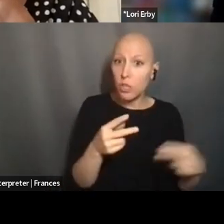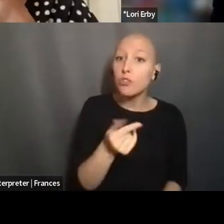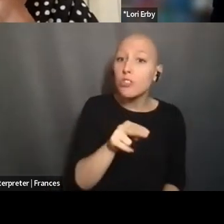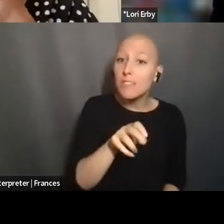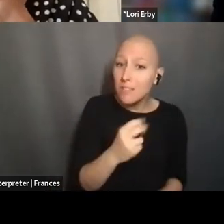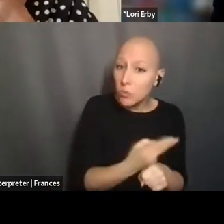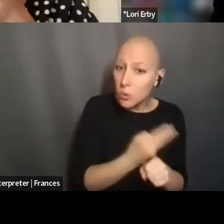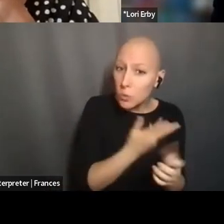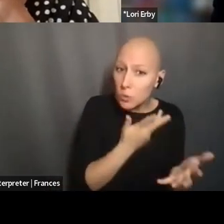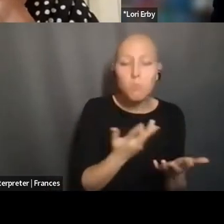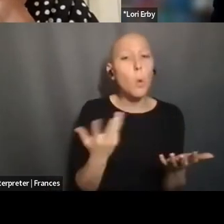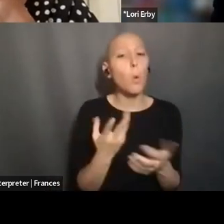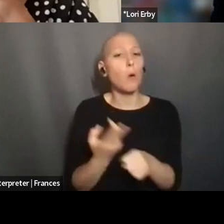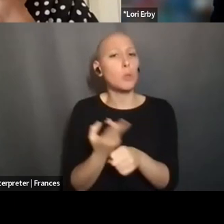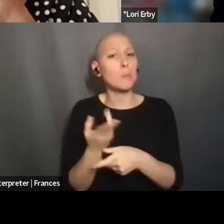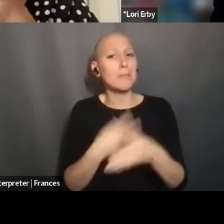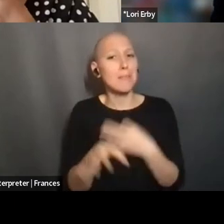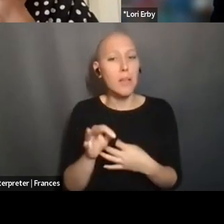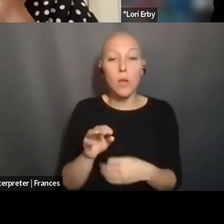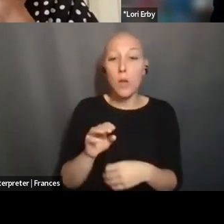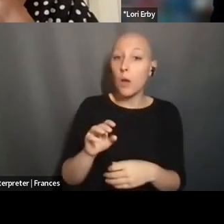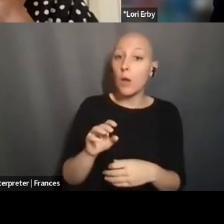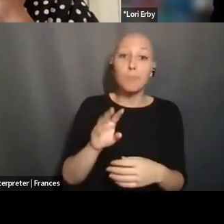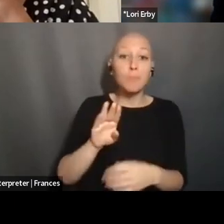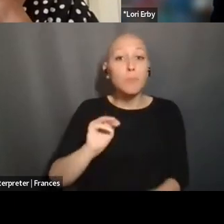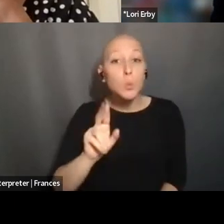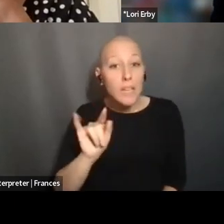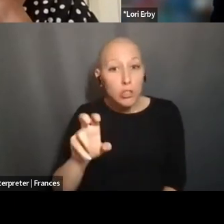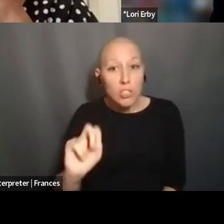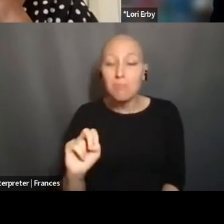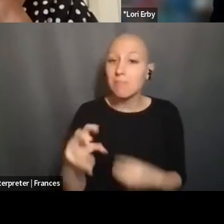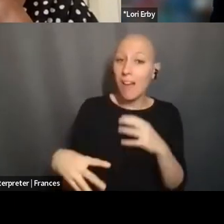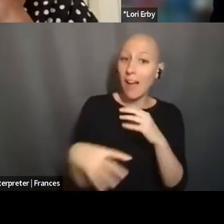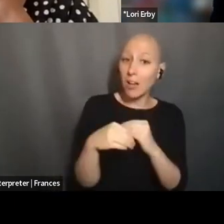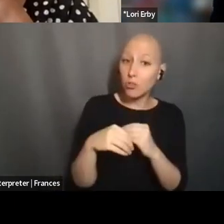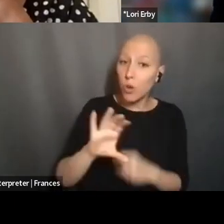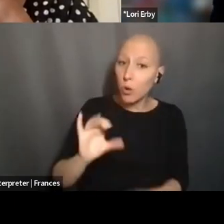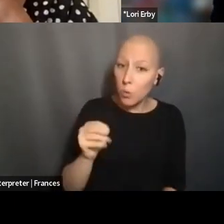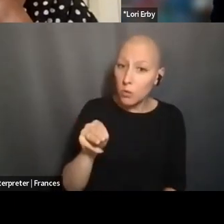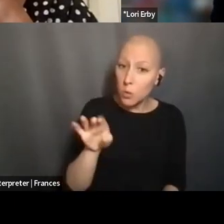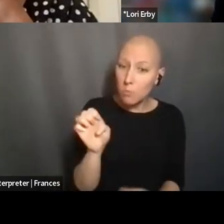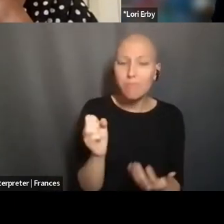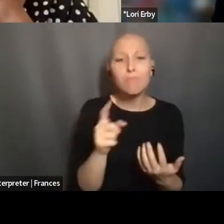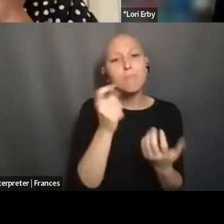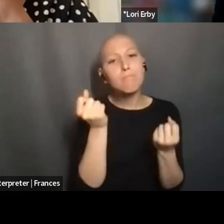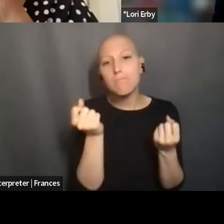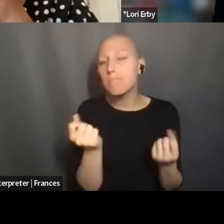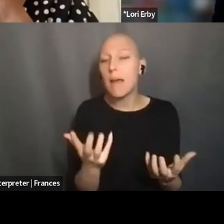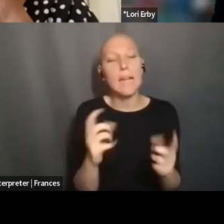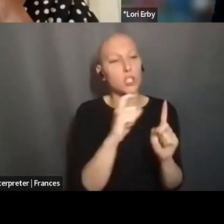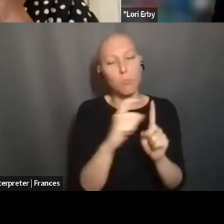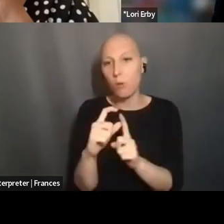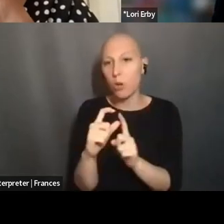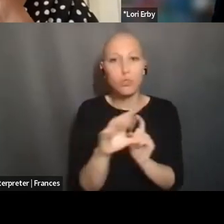us. But you can see wherever you look, there are critically important terminological choices to be made. And we